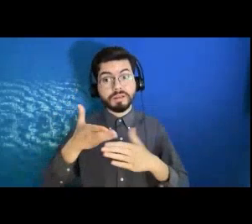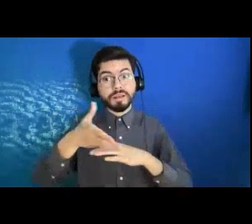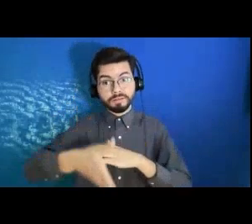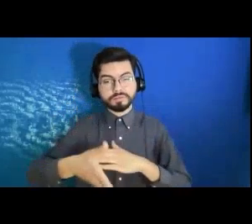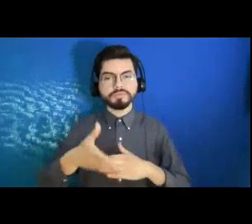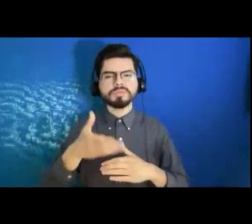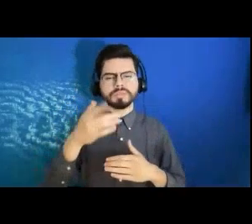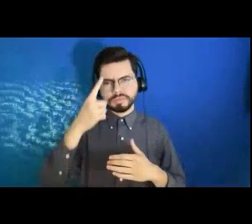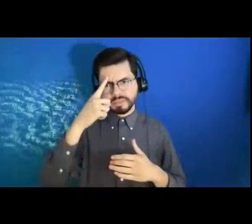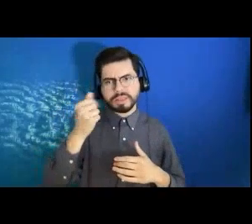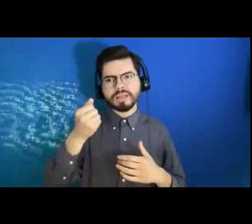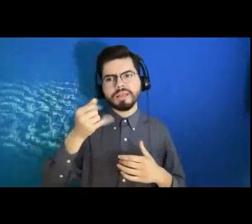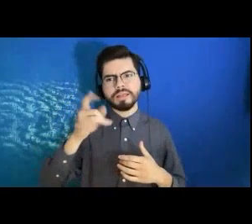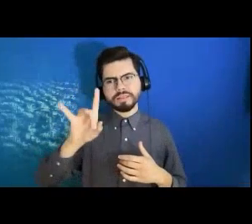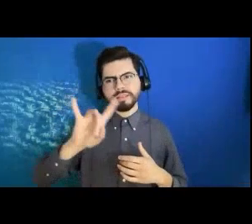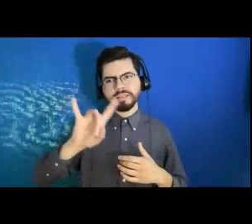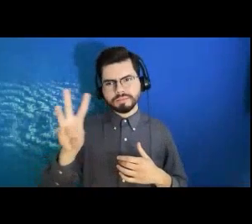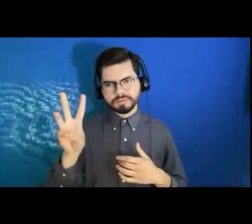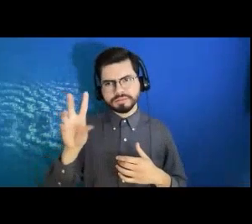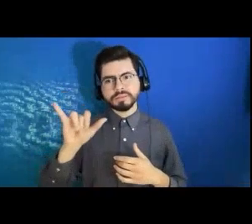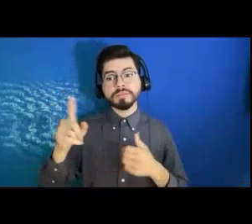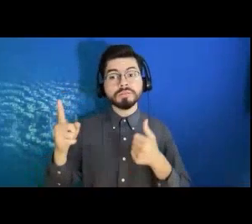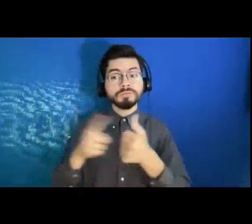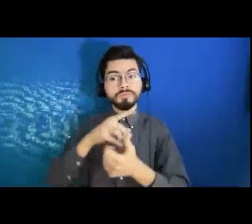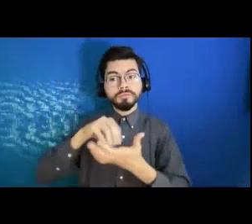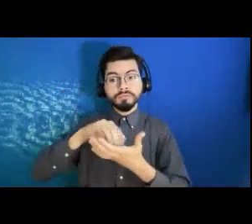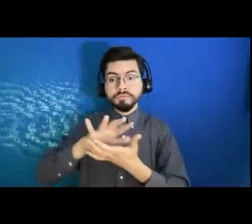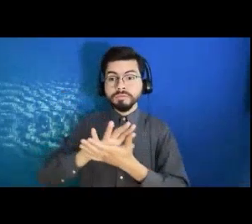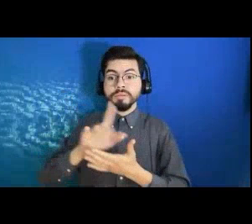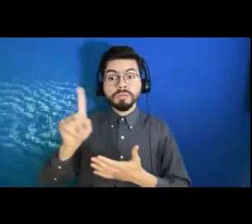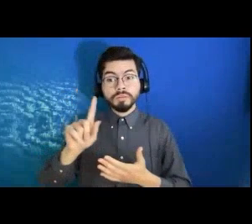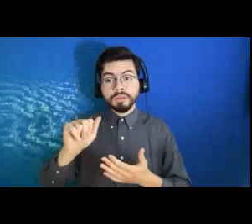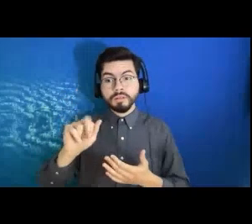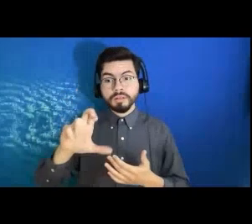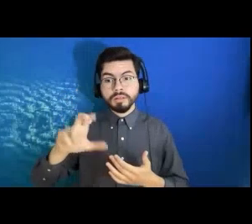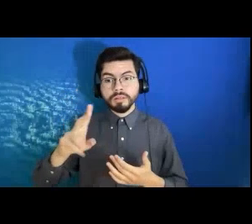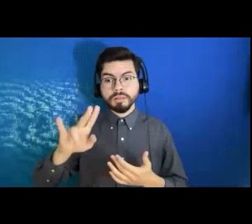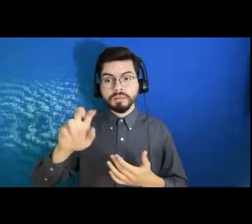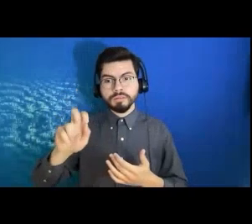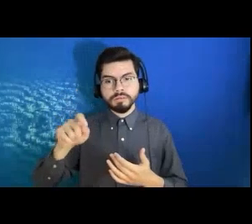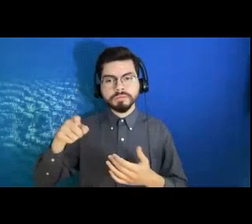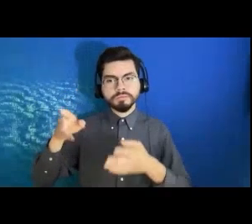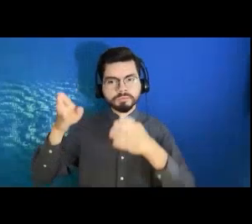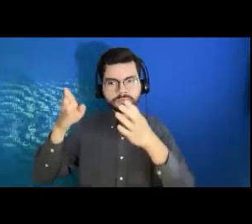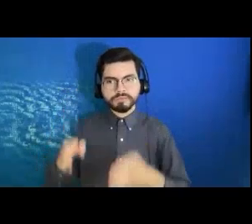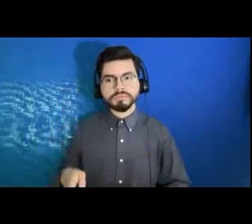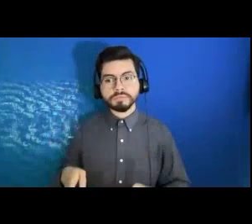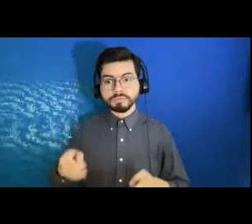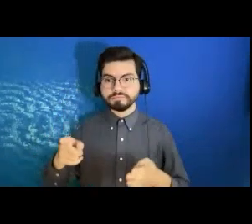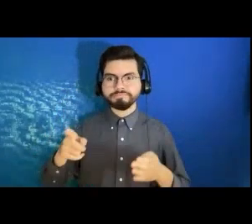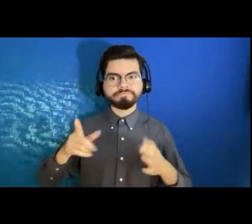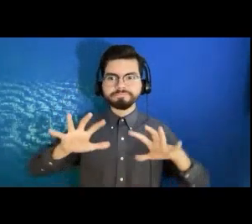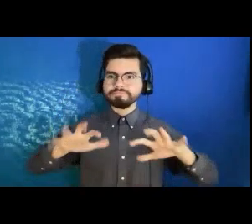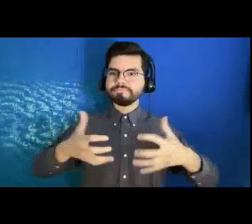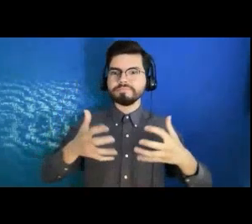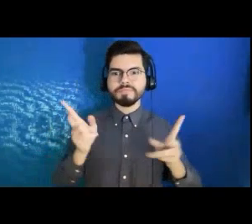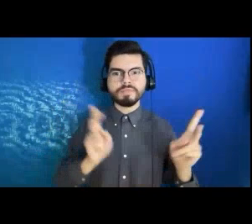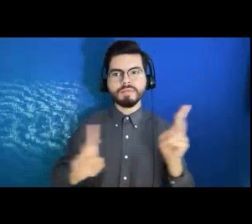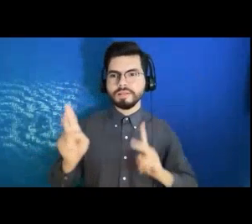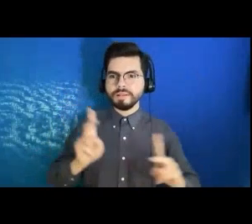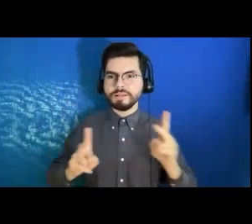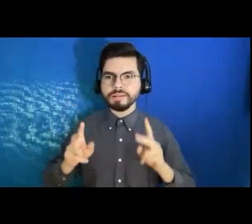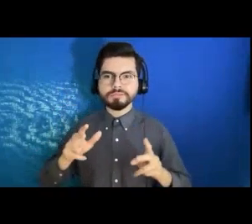1886, I think, is the first records we have in the archives of someone mustering a fire crew per se and riding